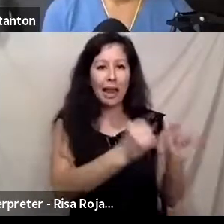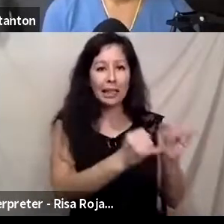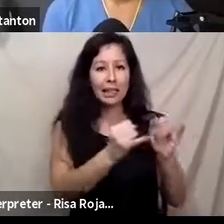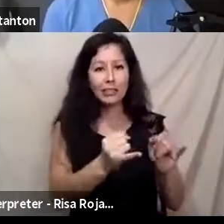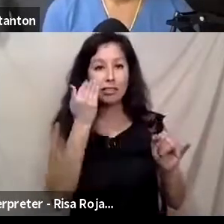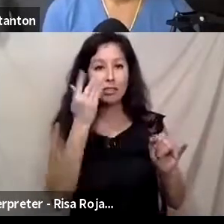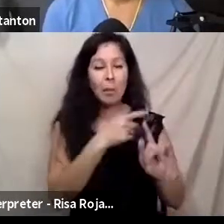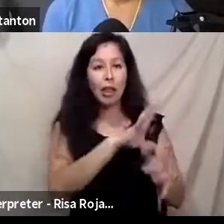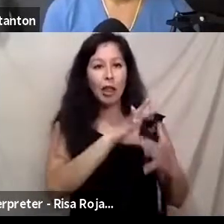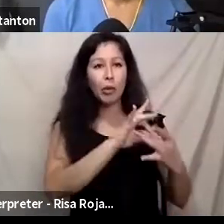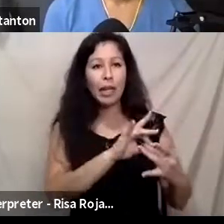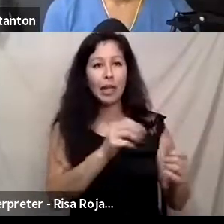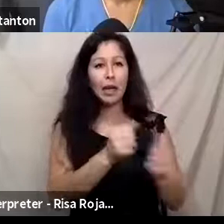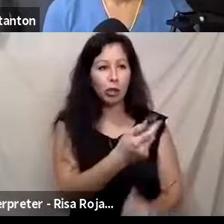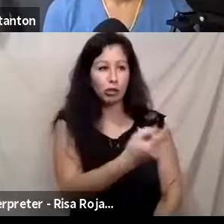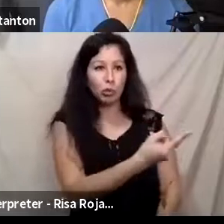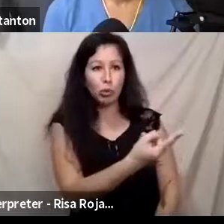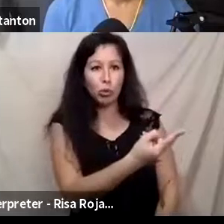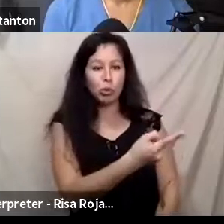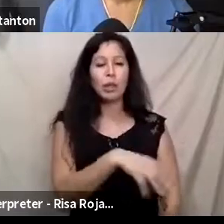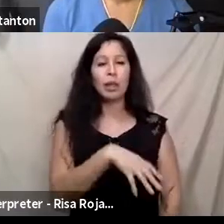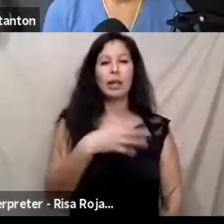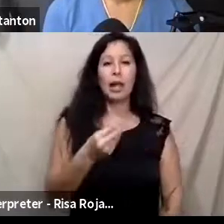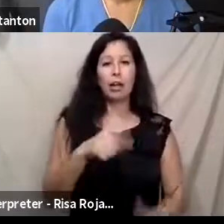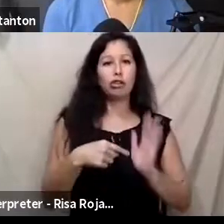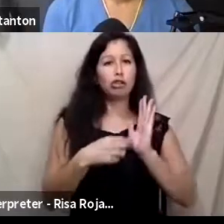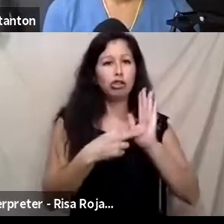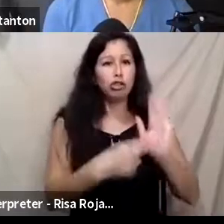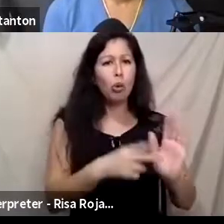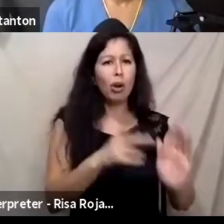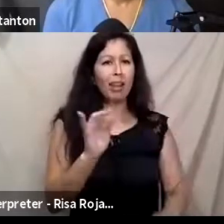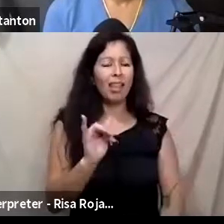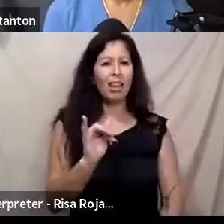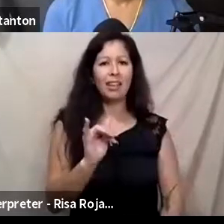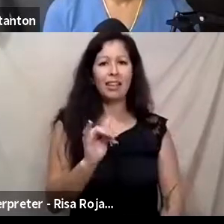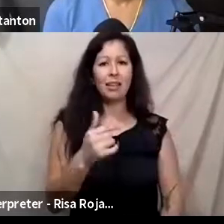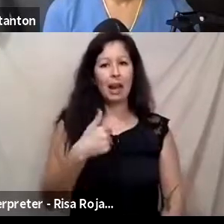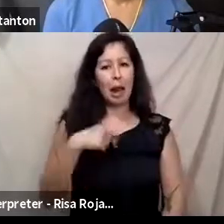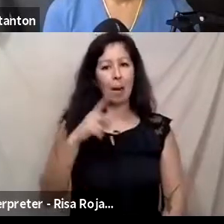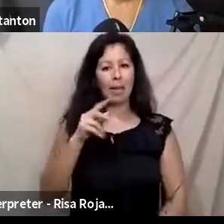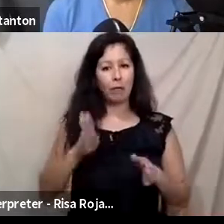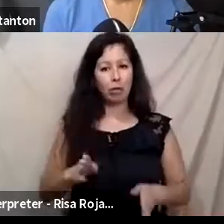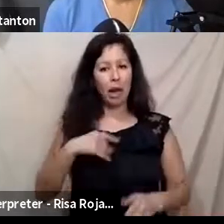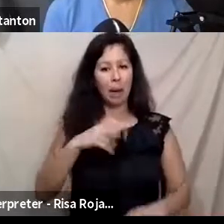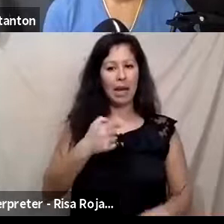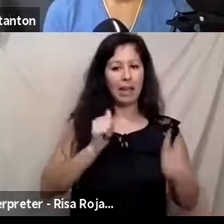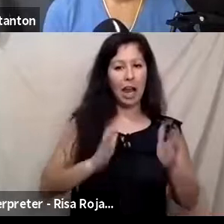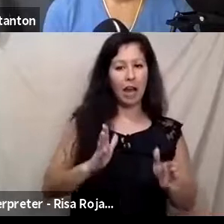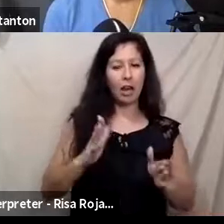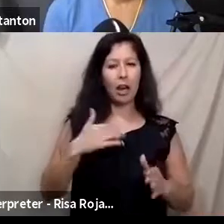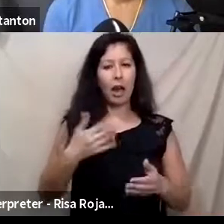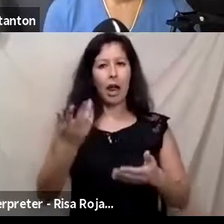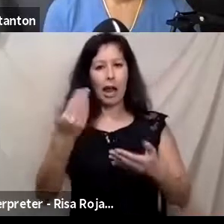it was about the relationship that the two of them had, and showing kind of that like I'm a Native person, I'm a Native actor, I'm an enrolled